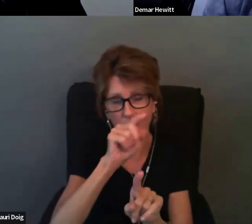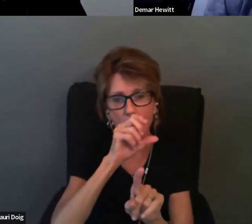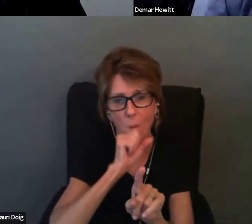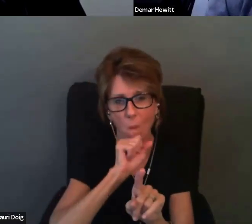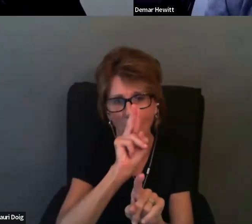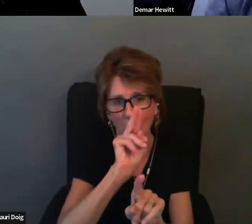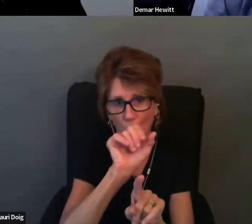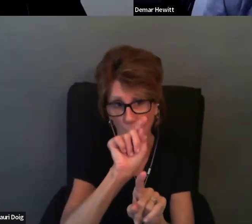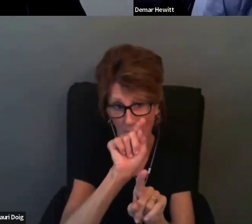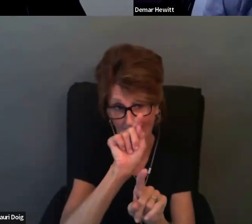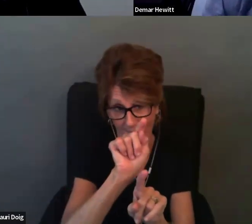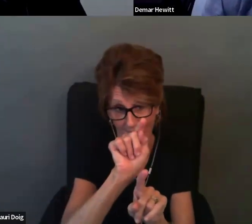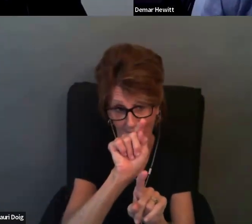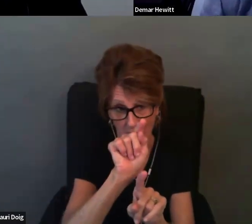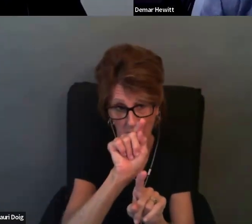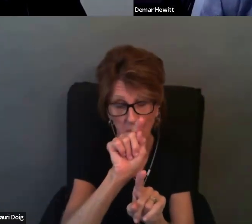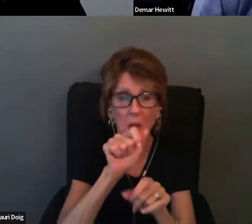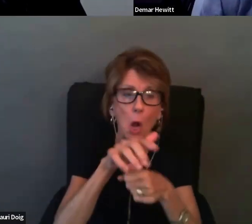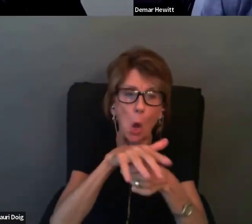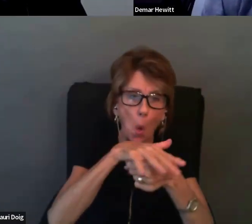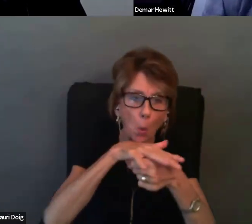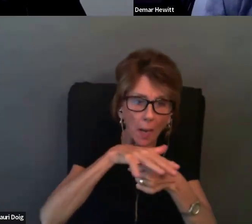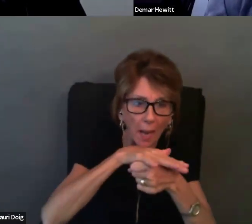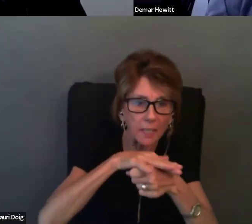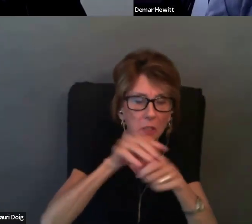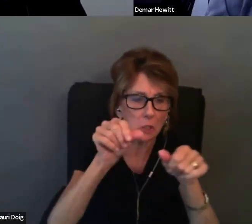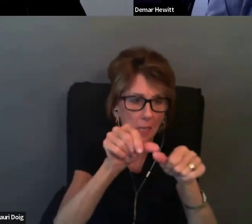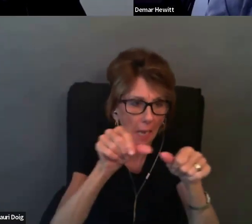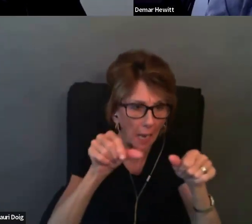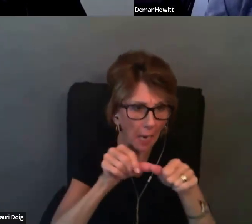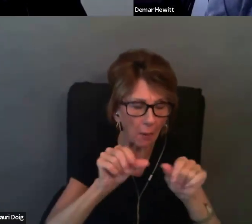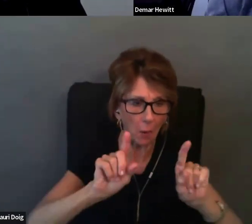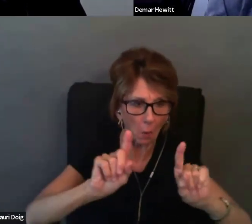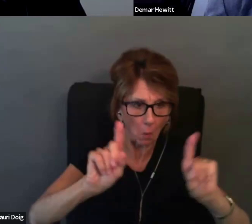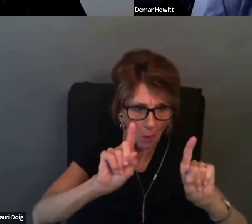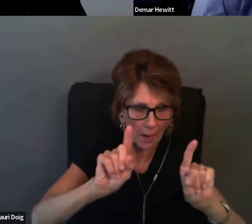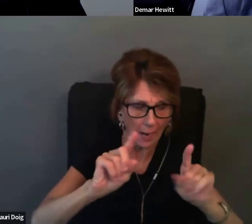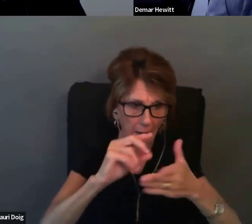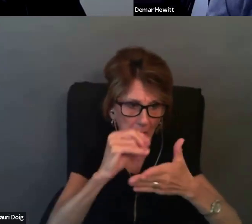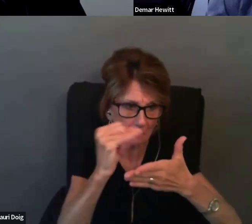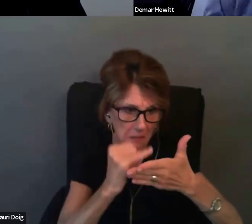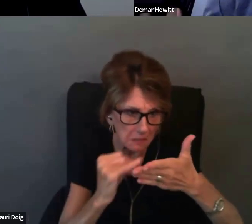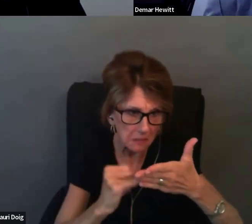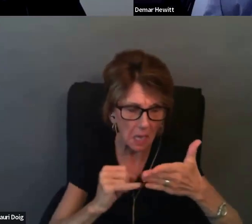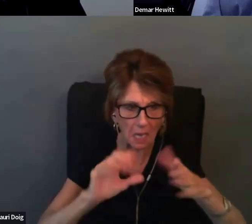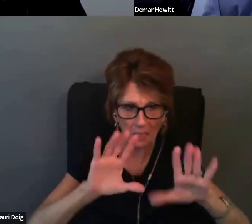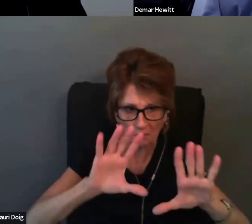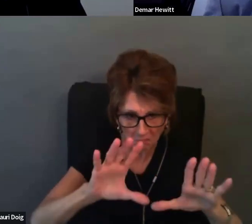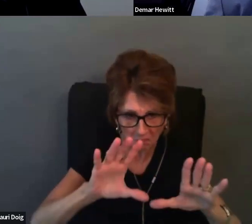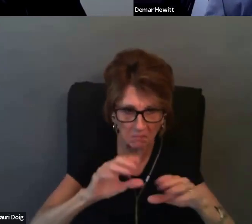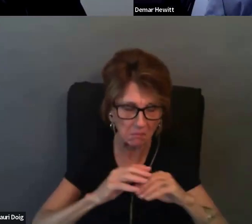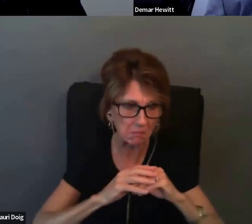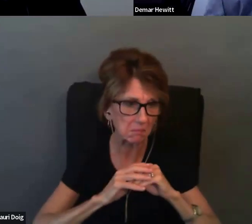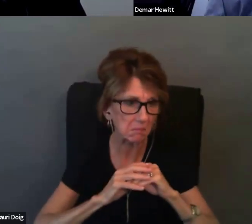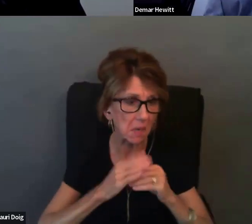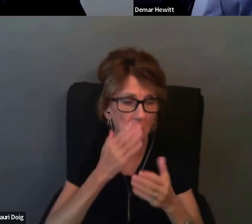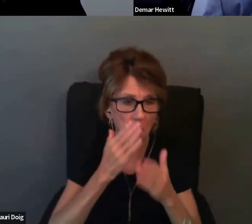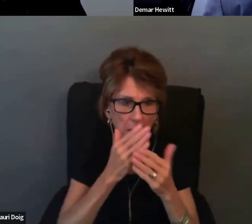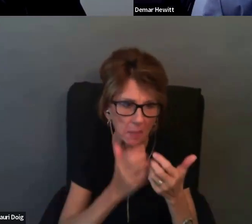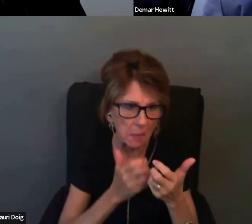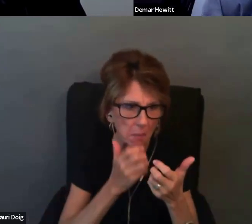your unit based on its location, based on your unit is designed as, for example, rent to gear,